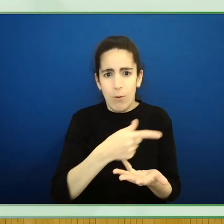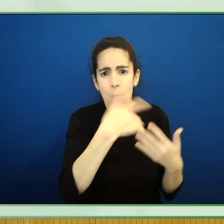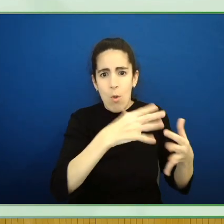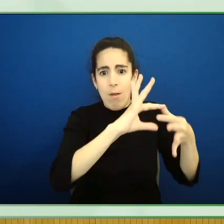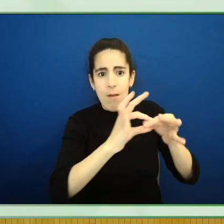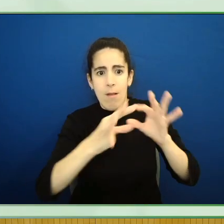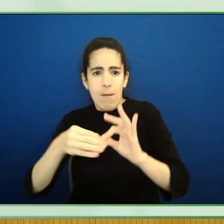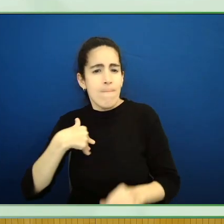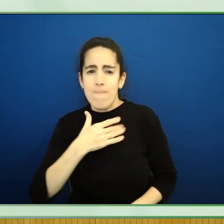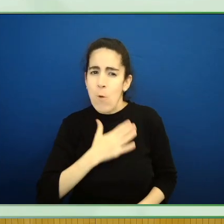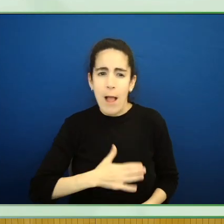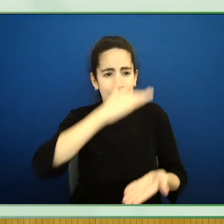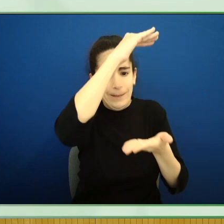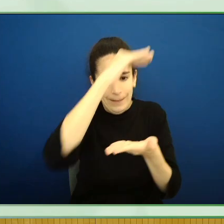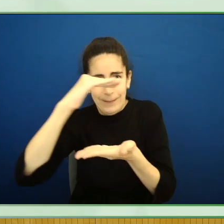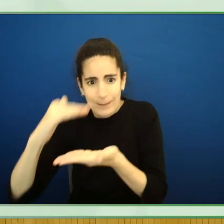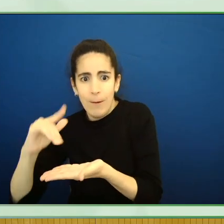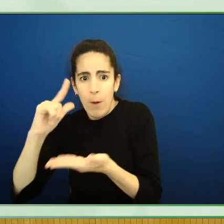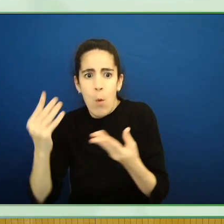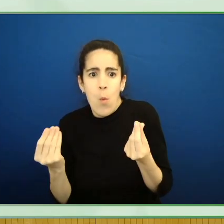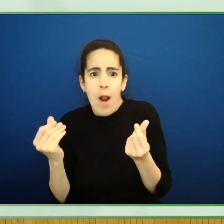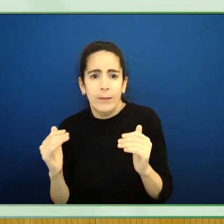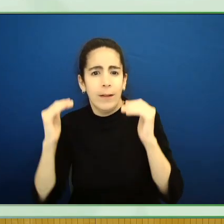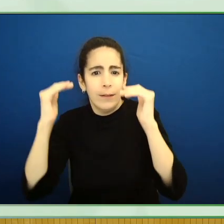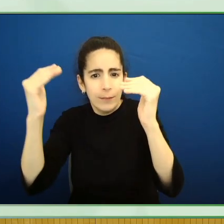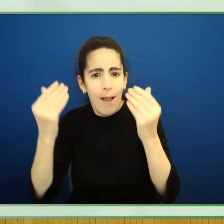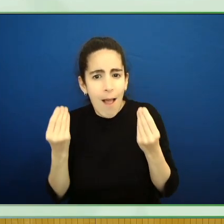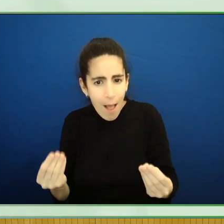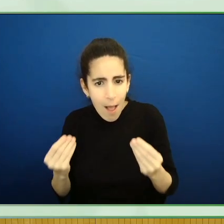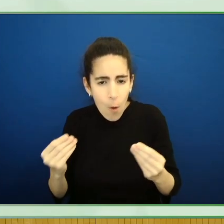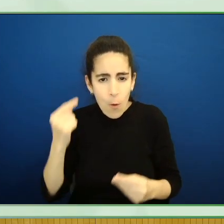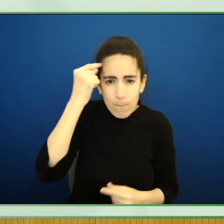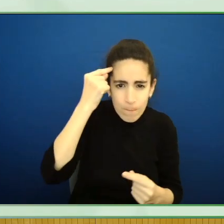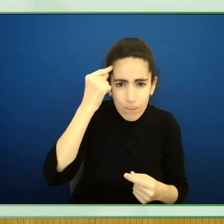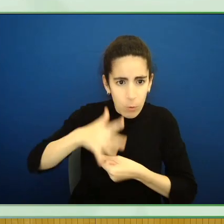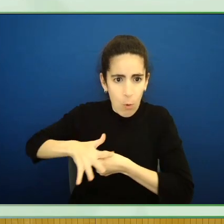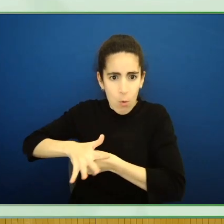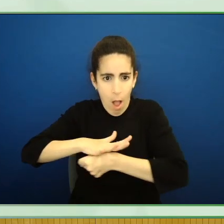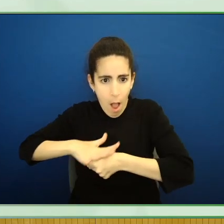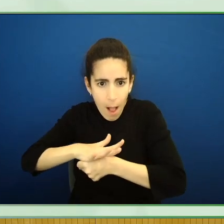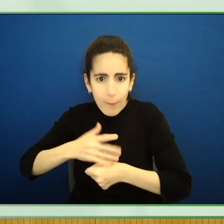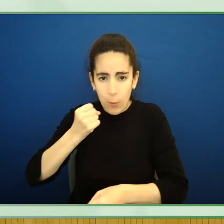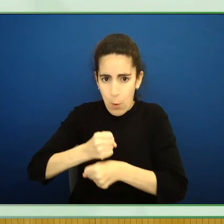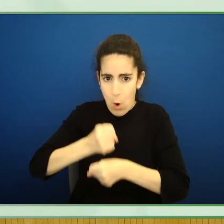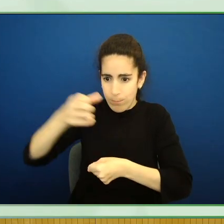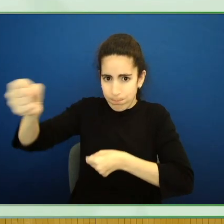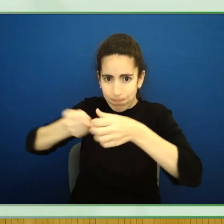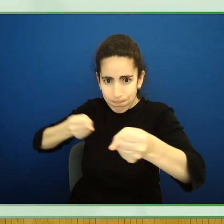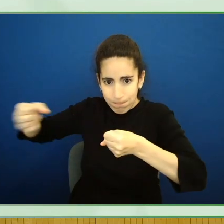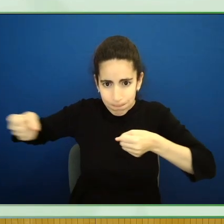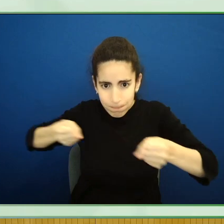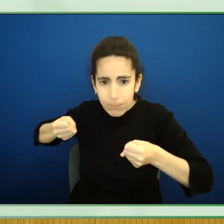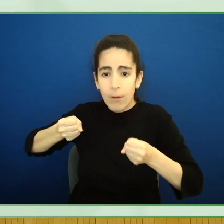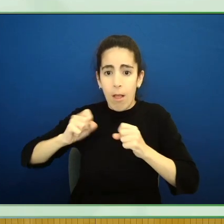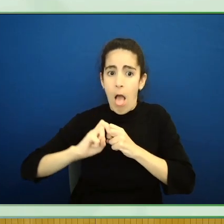direct to clinics, we're able to take a couple of layers out of the supply chain, and this helps tremendously on reducing costs. Sometimes